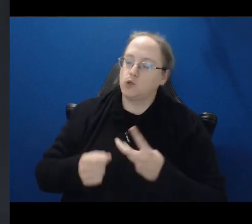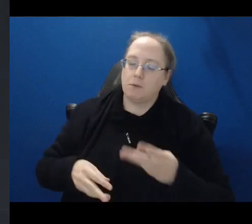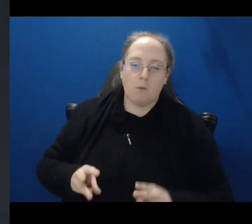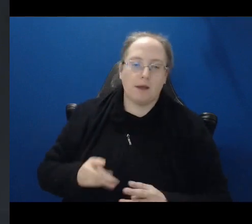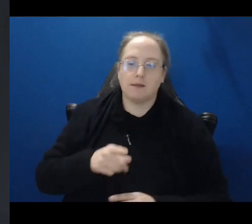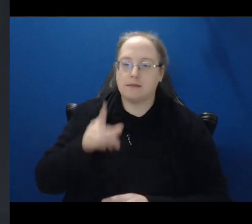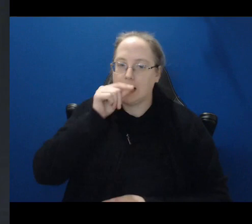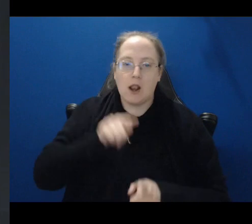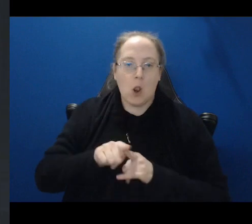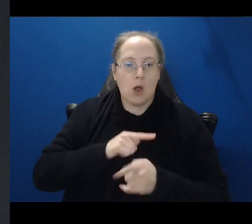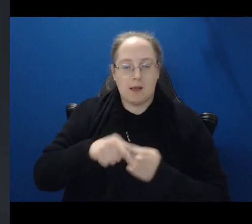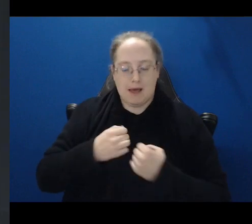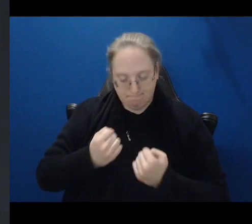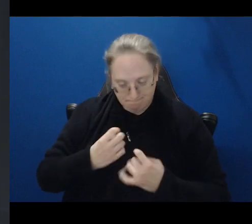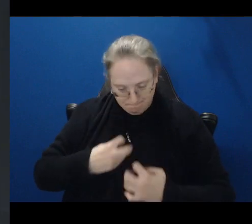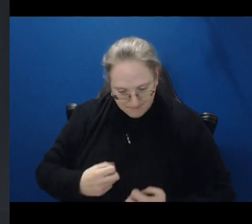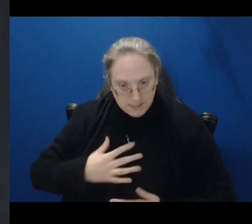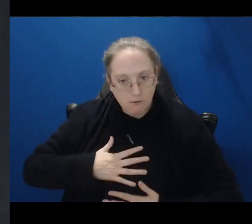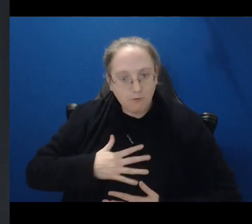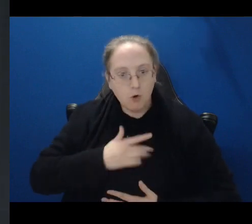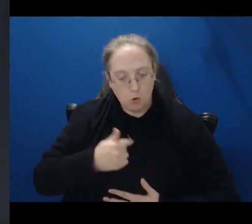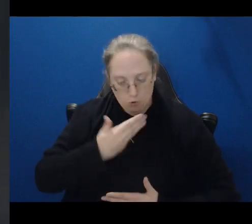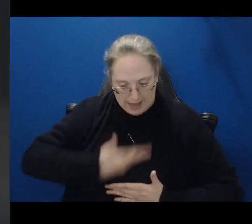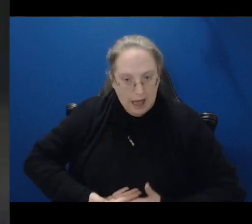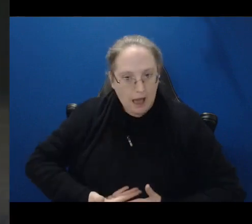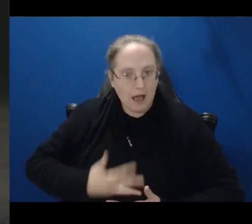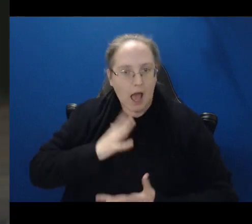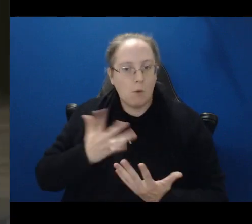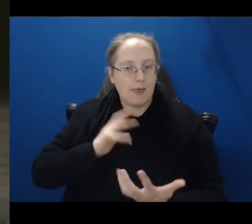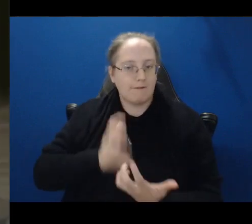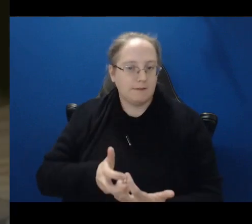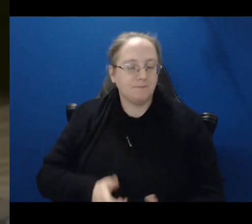they are and where they fit. I agree.